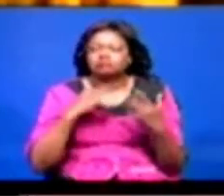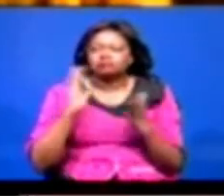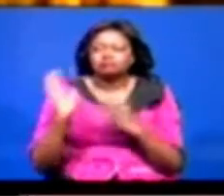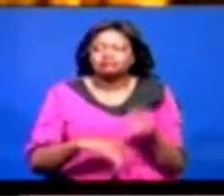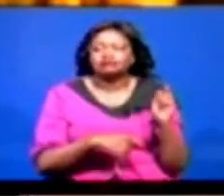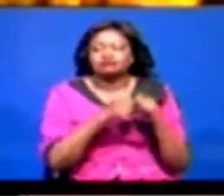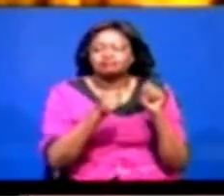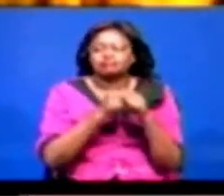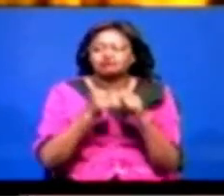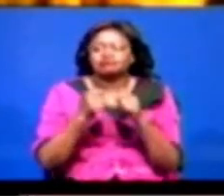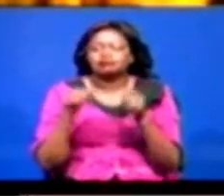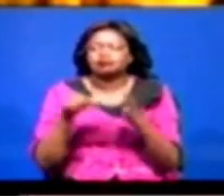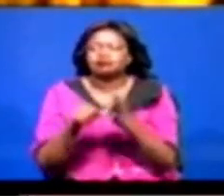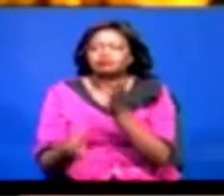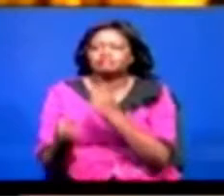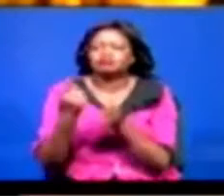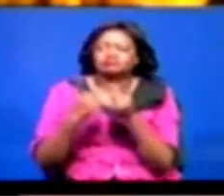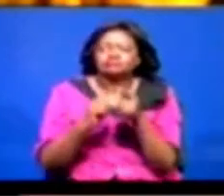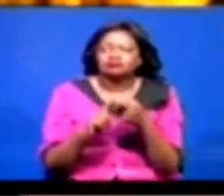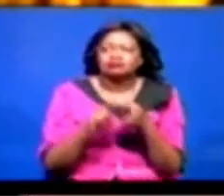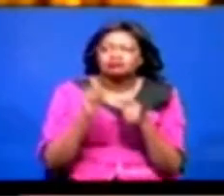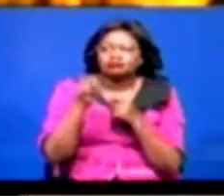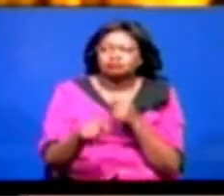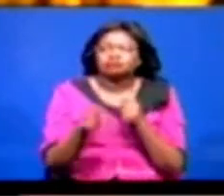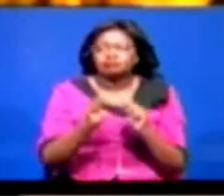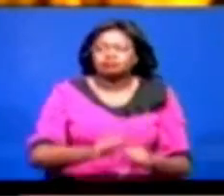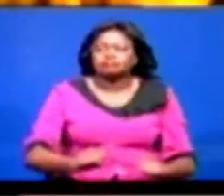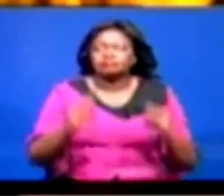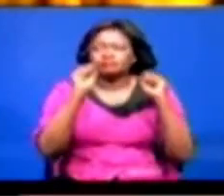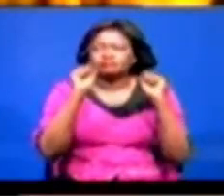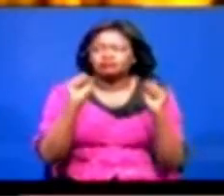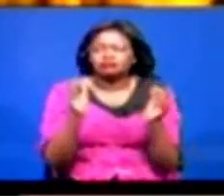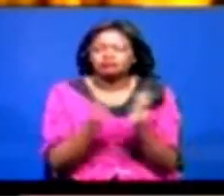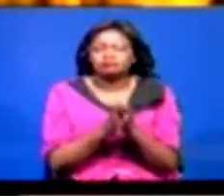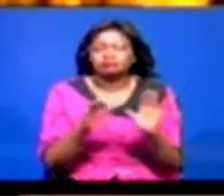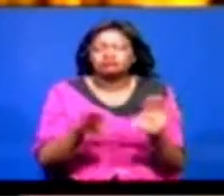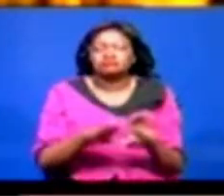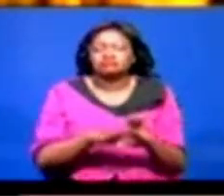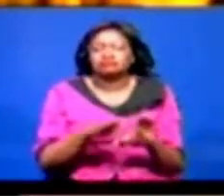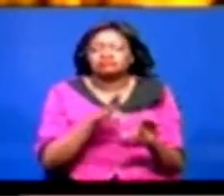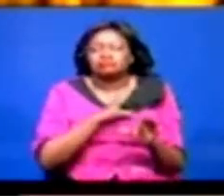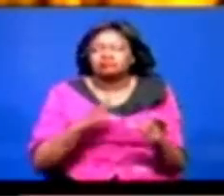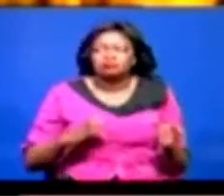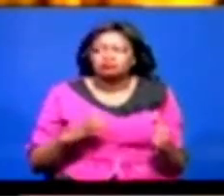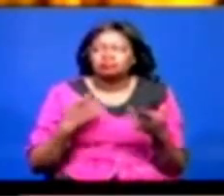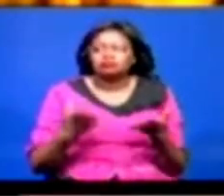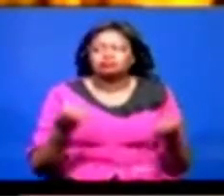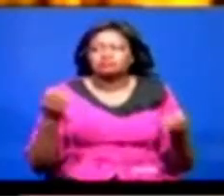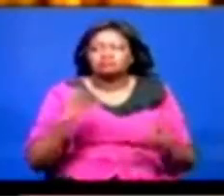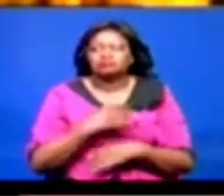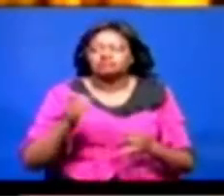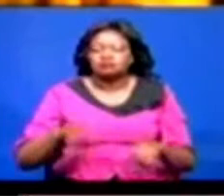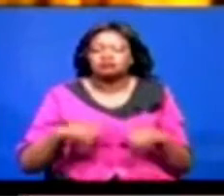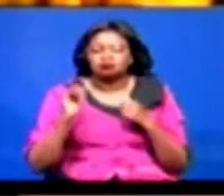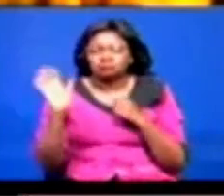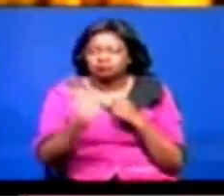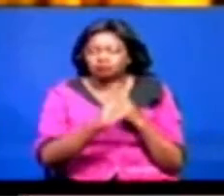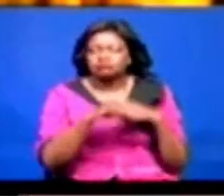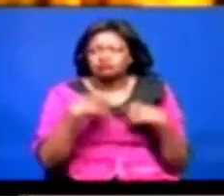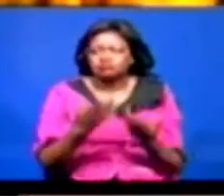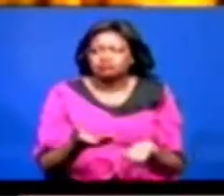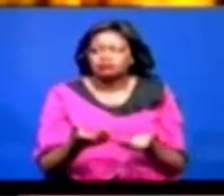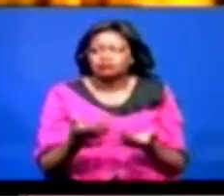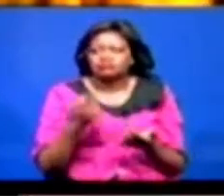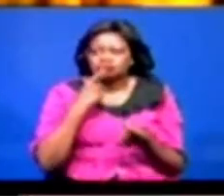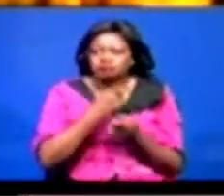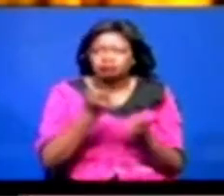chaos. And this chairperson and the members of the commissions were now in fear for their lives. How do you tell them to